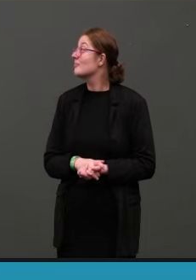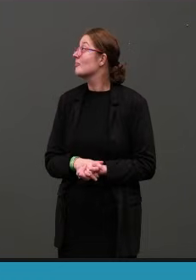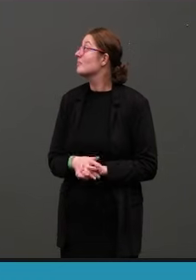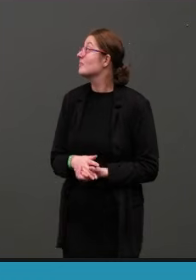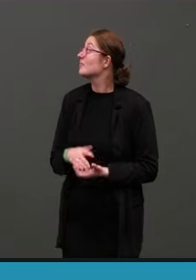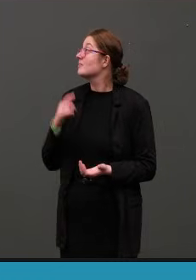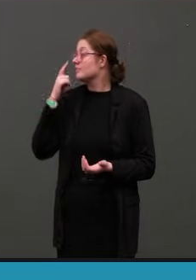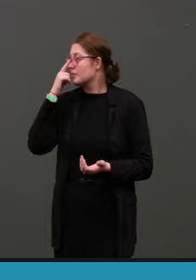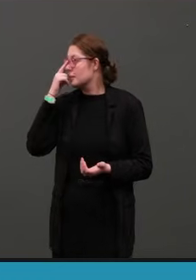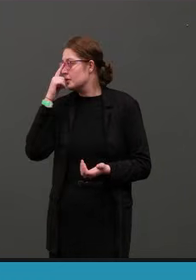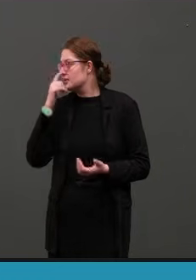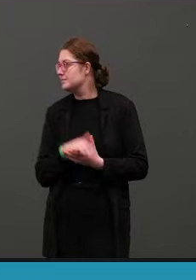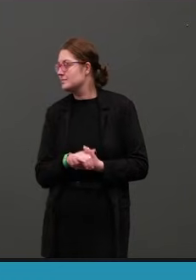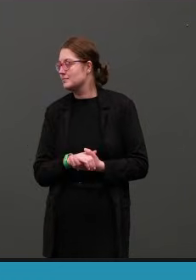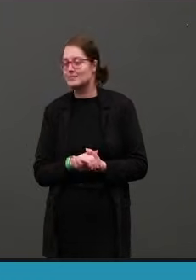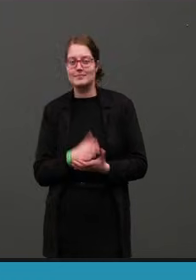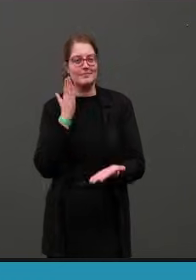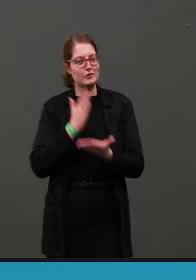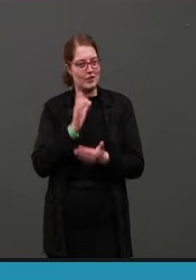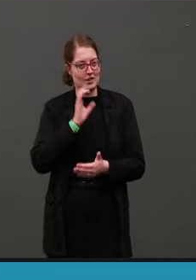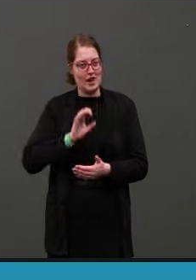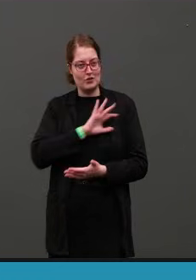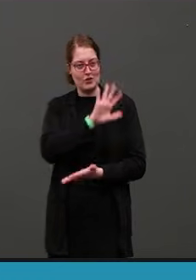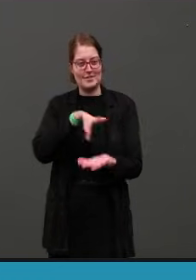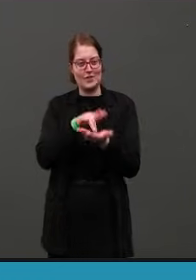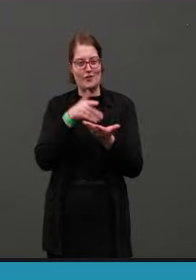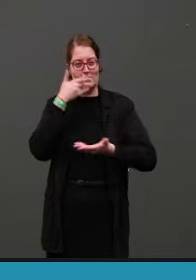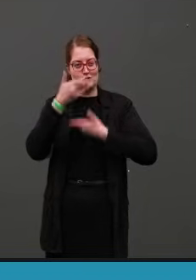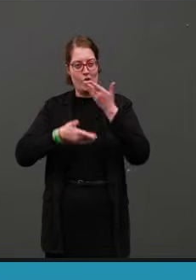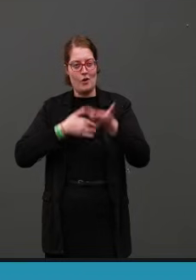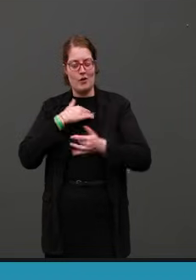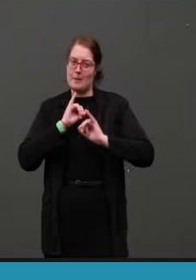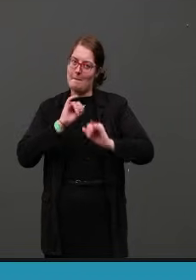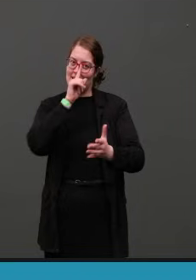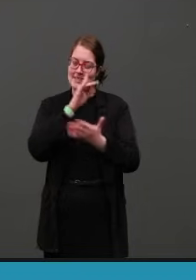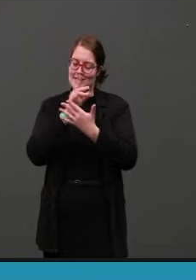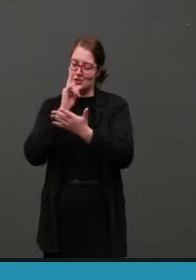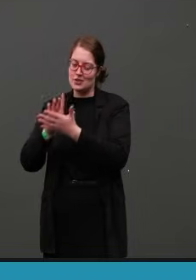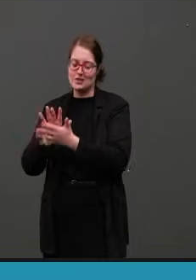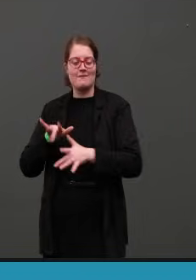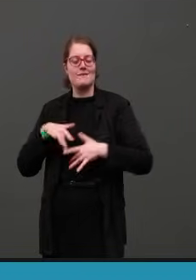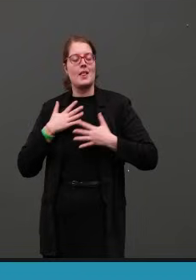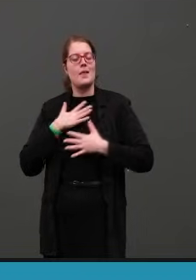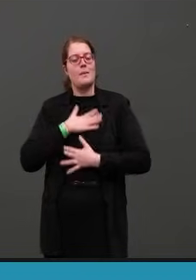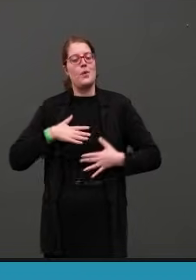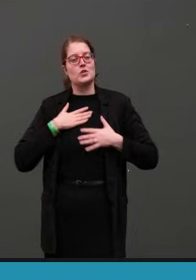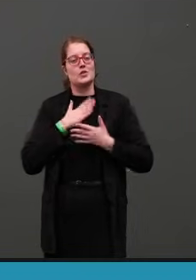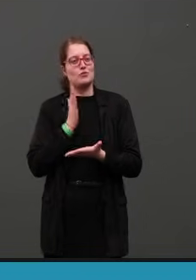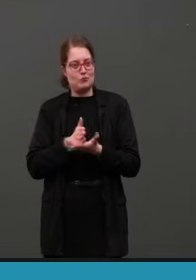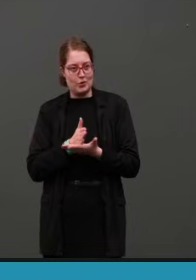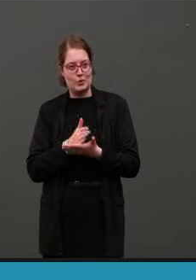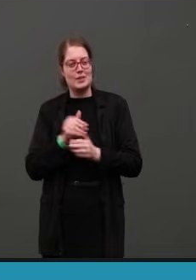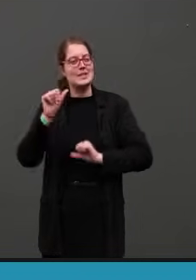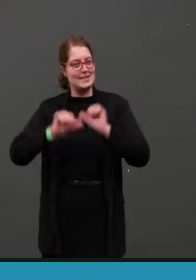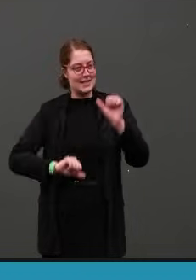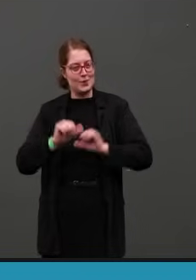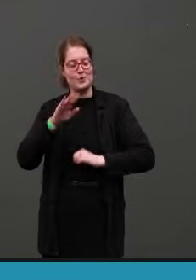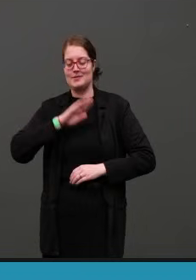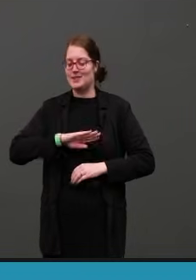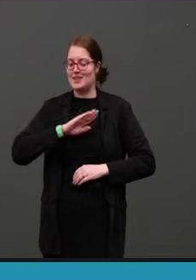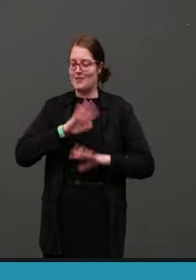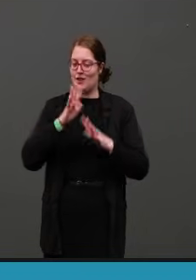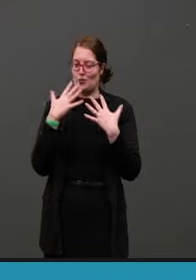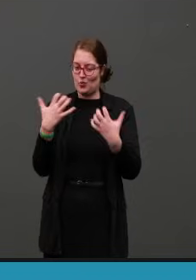Real characters at the centre of a story, making bad decisions that feel emotionally true in a sequence that satisfies the audience